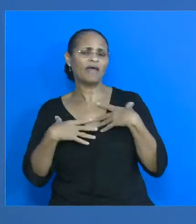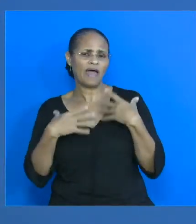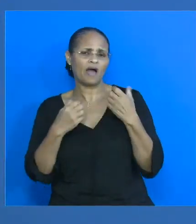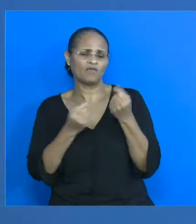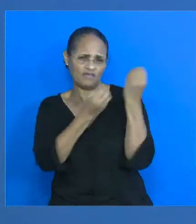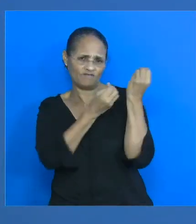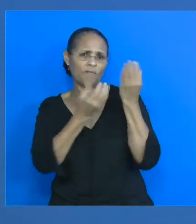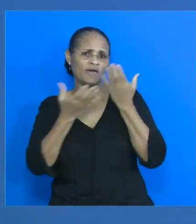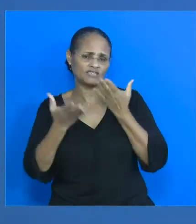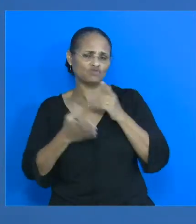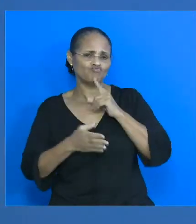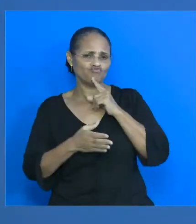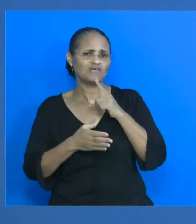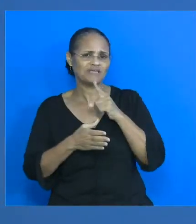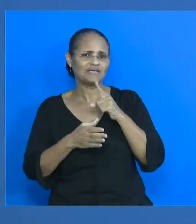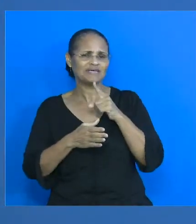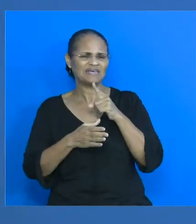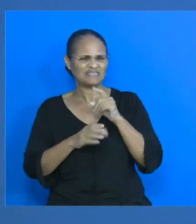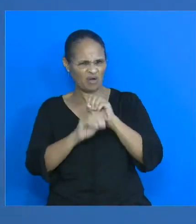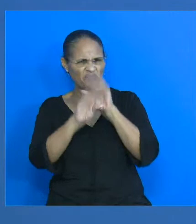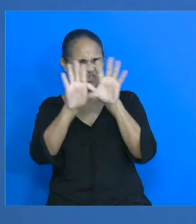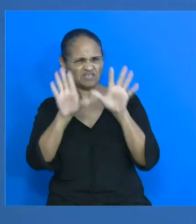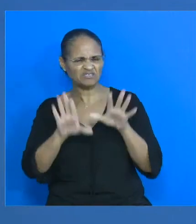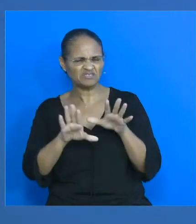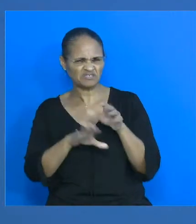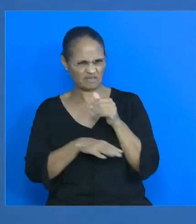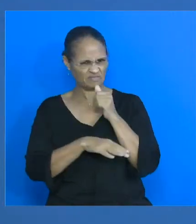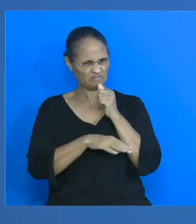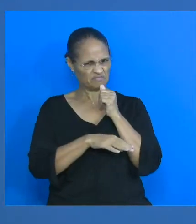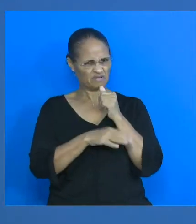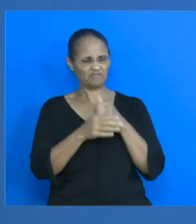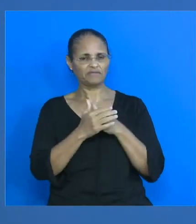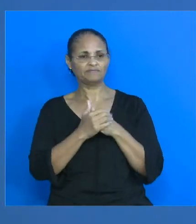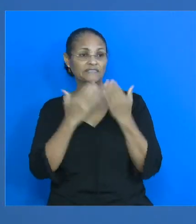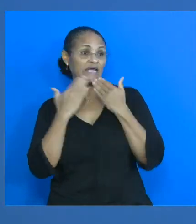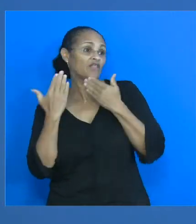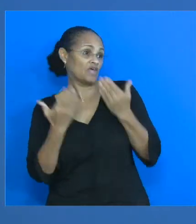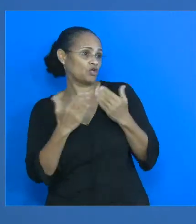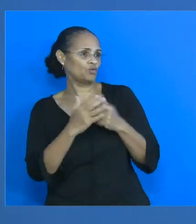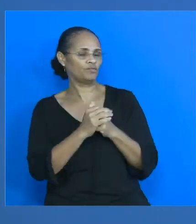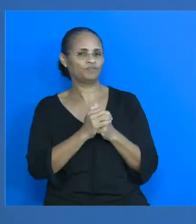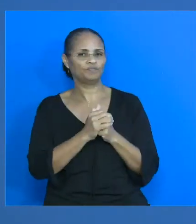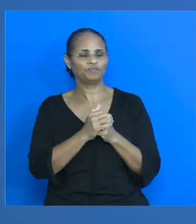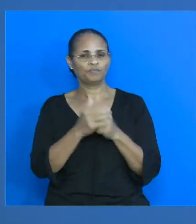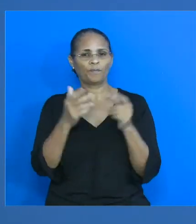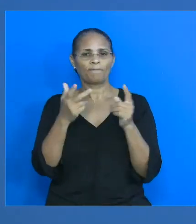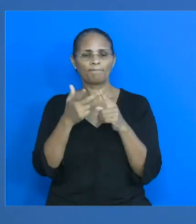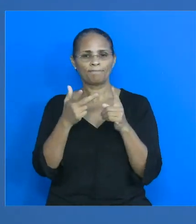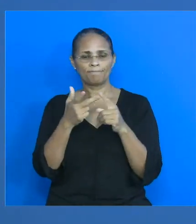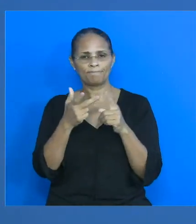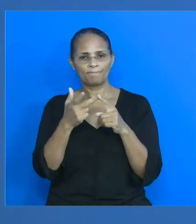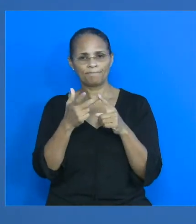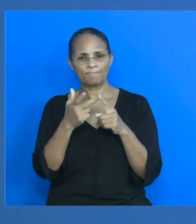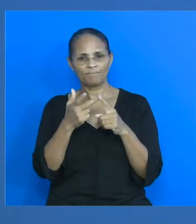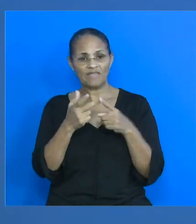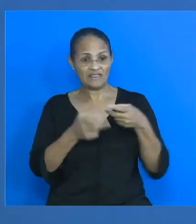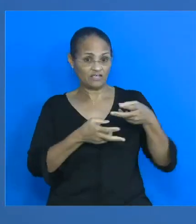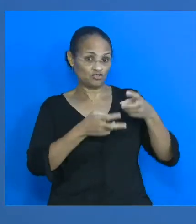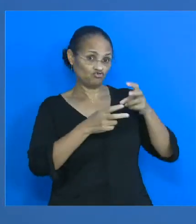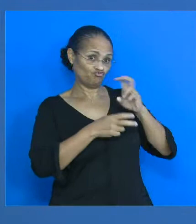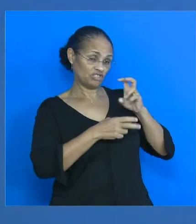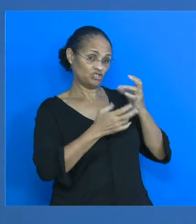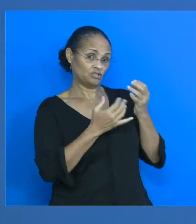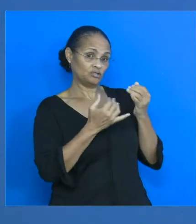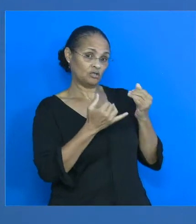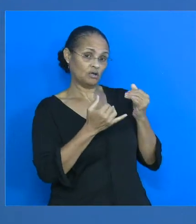certainly people, it's clearly obvious, yeah. Yeah, thank you. My next question would be the restrictions that you had mentioned,